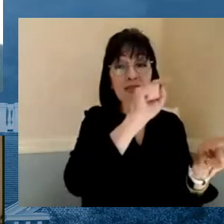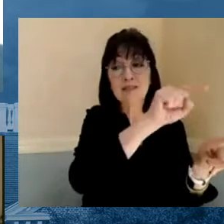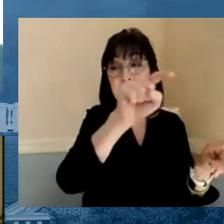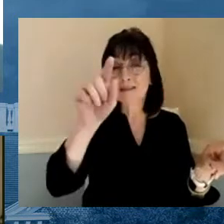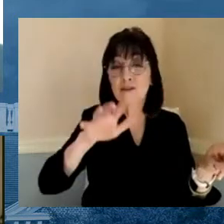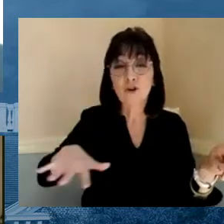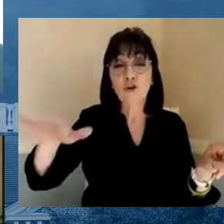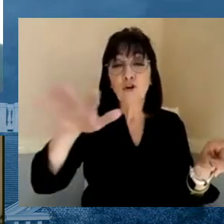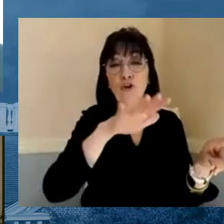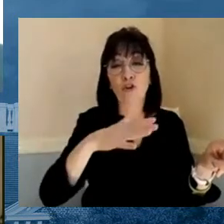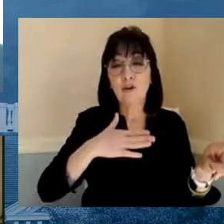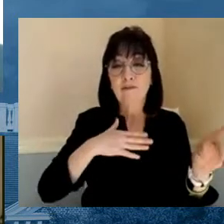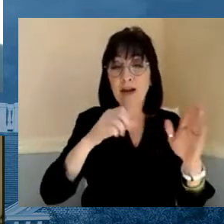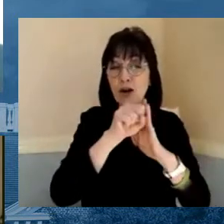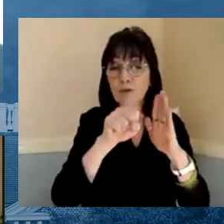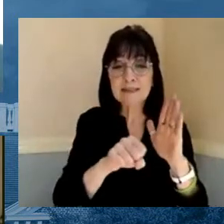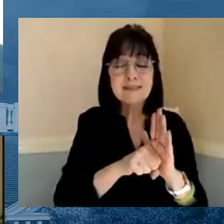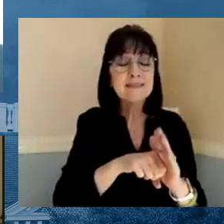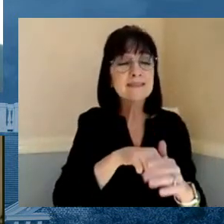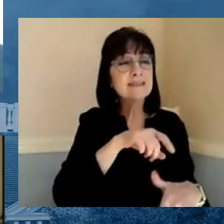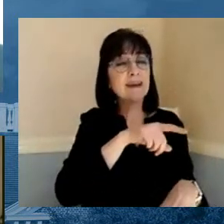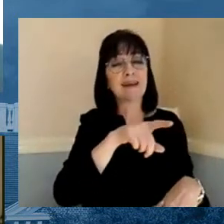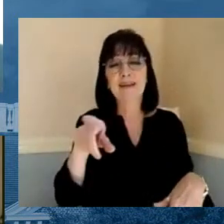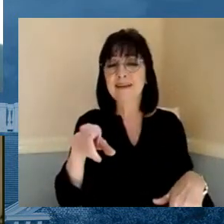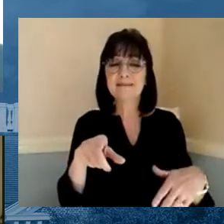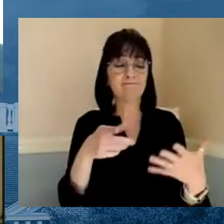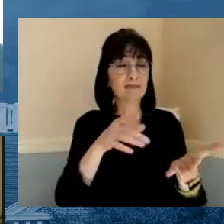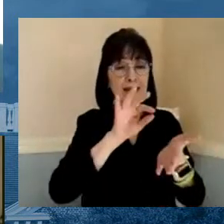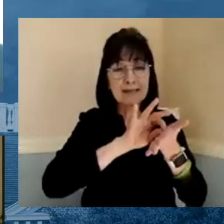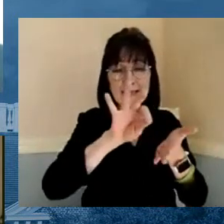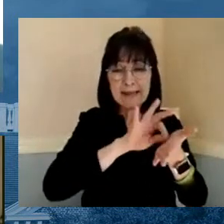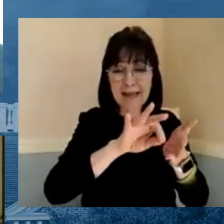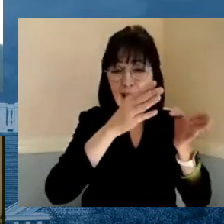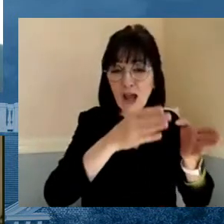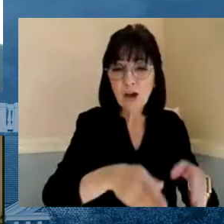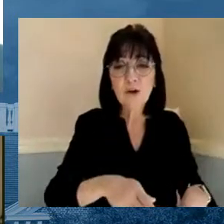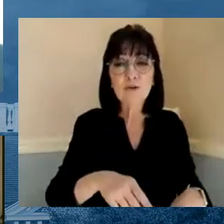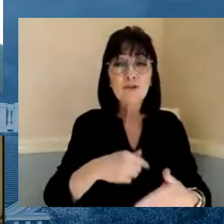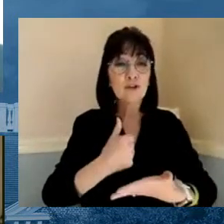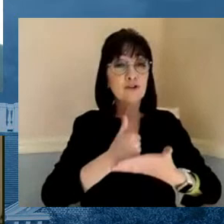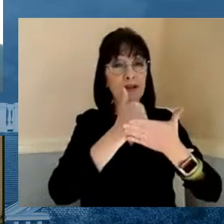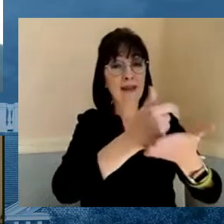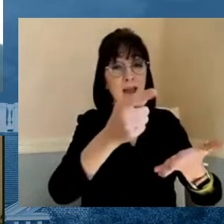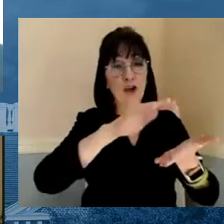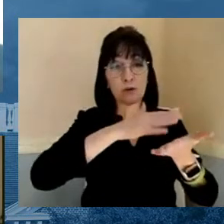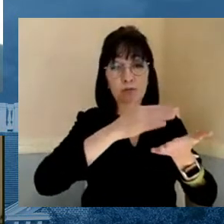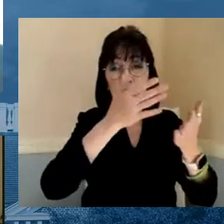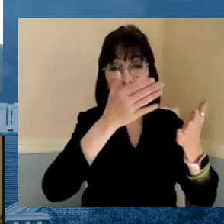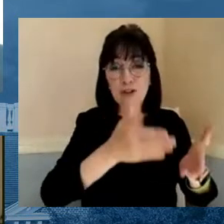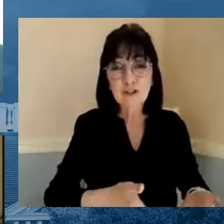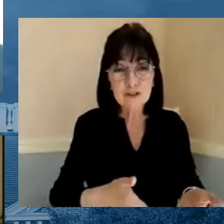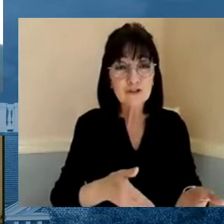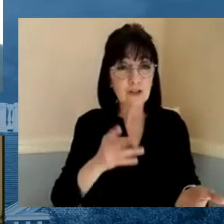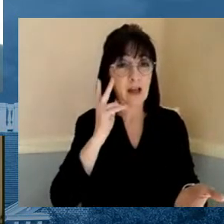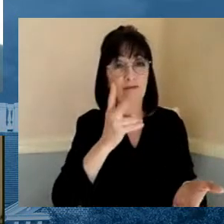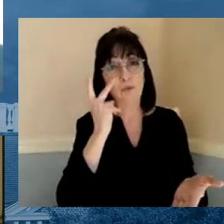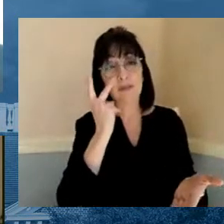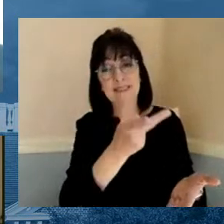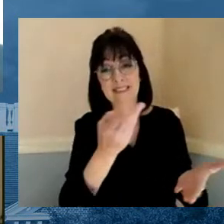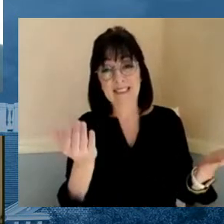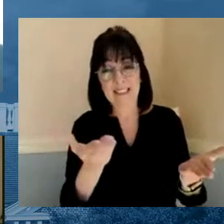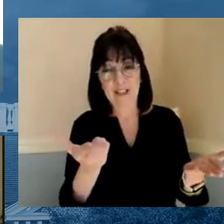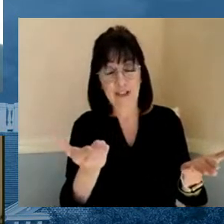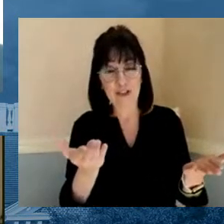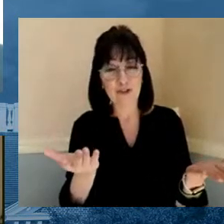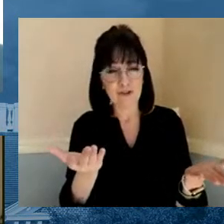From bookkeepers to working in pharmacies to helping the chef that you'll talk about, that you'll hear later. We're just privileged to